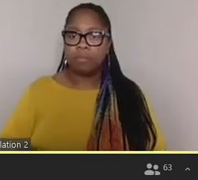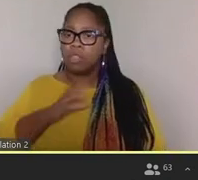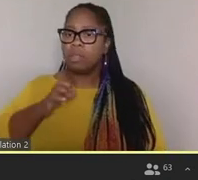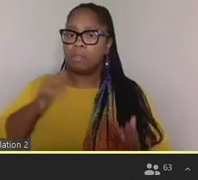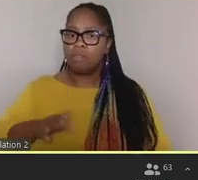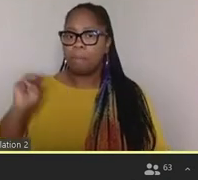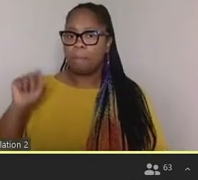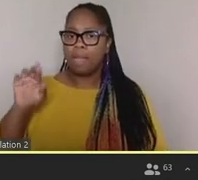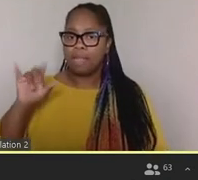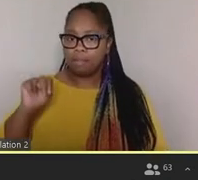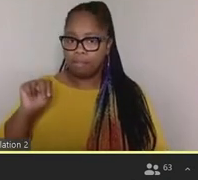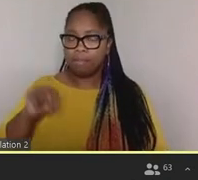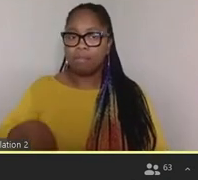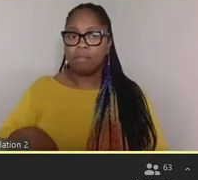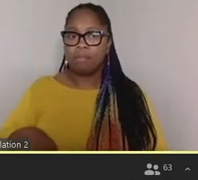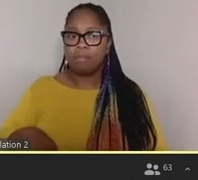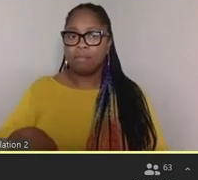Commissioner Marin.